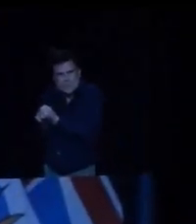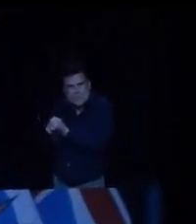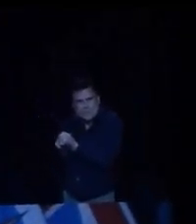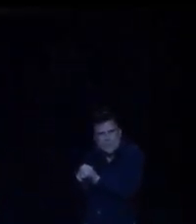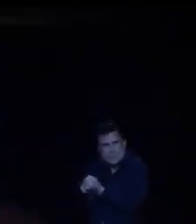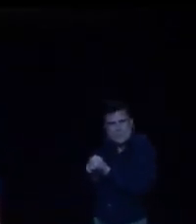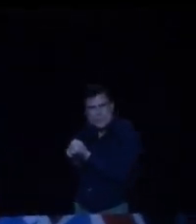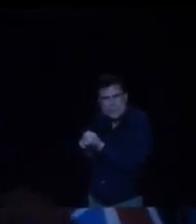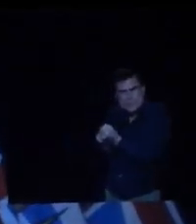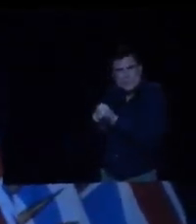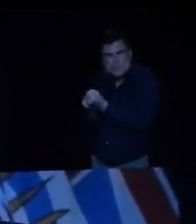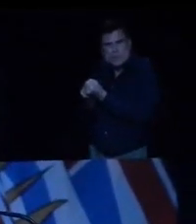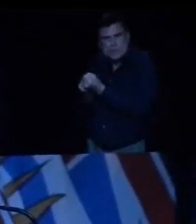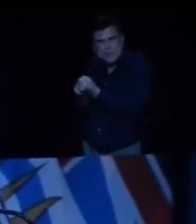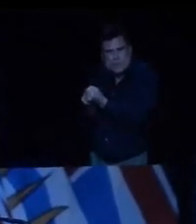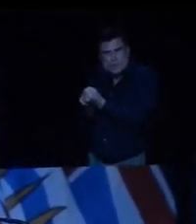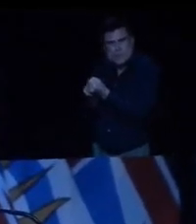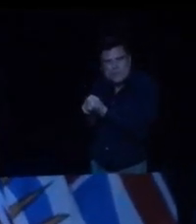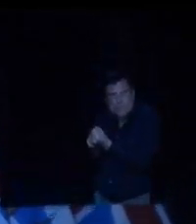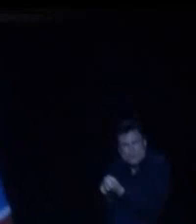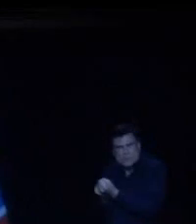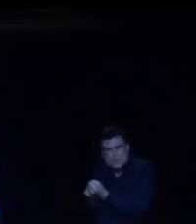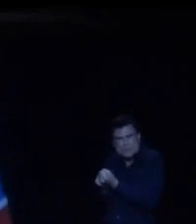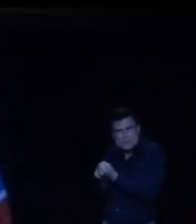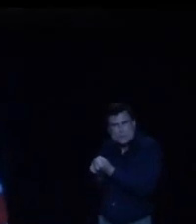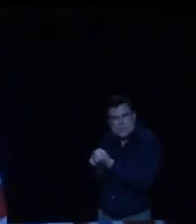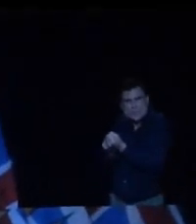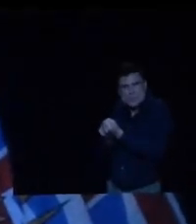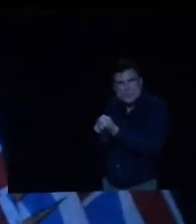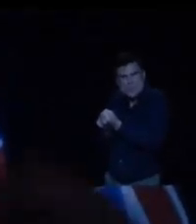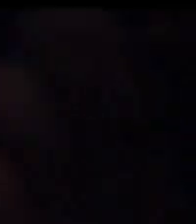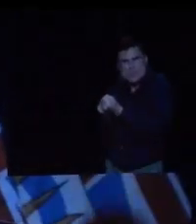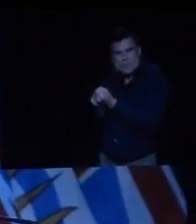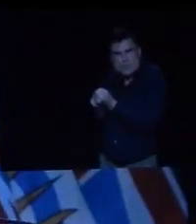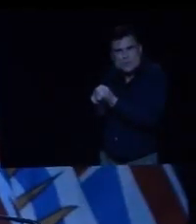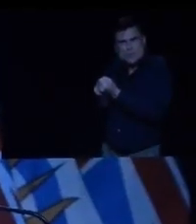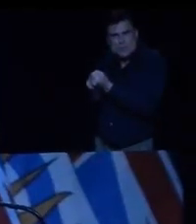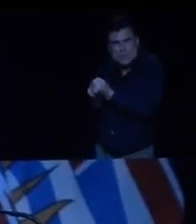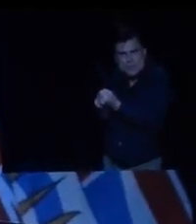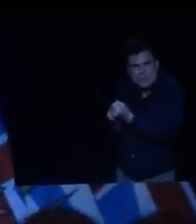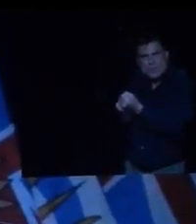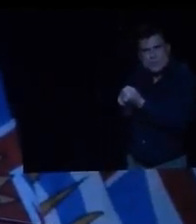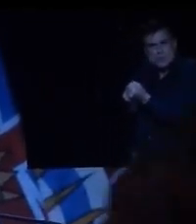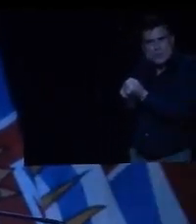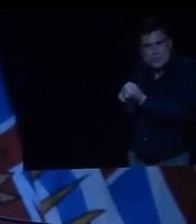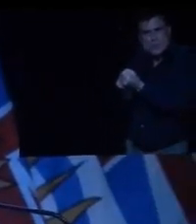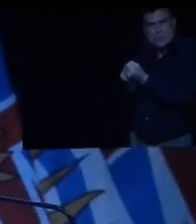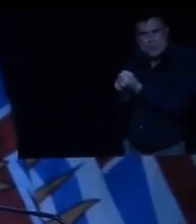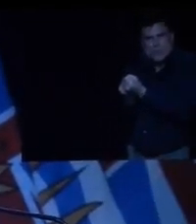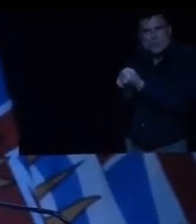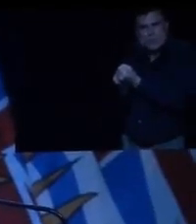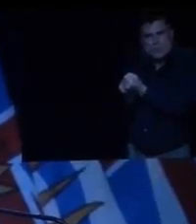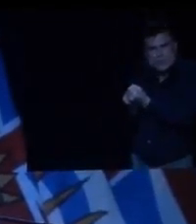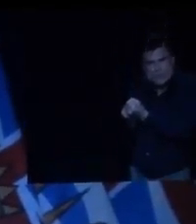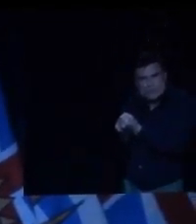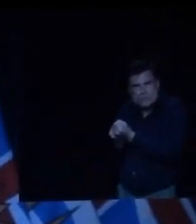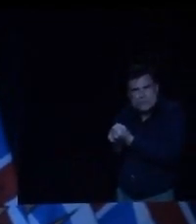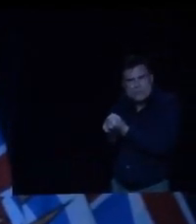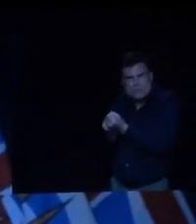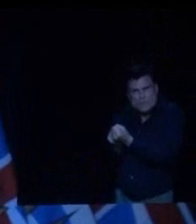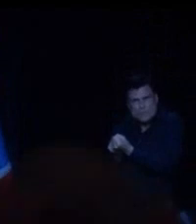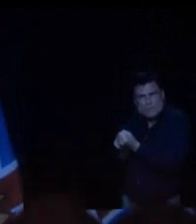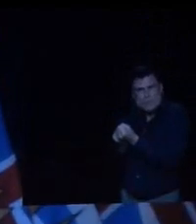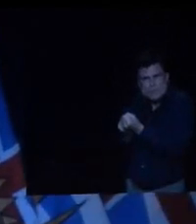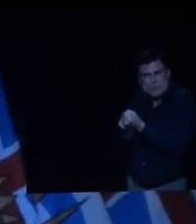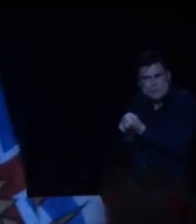blaming the victims. She's always putting the onus on the victims.